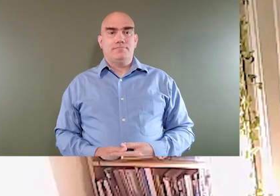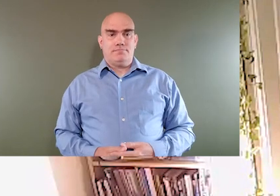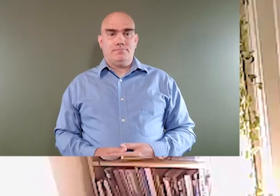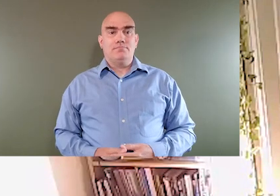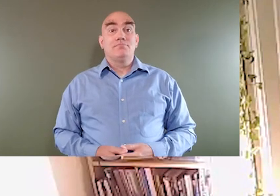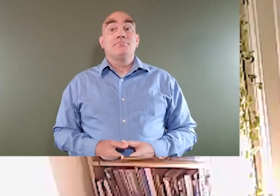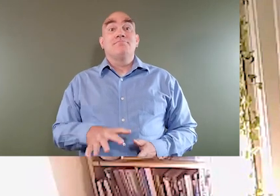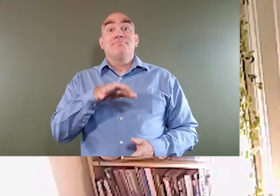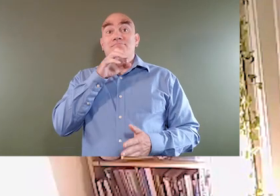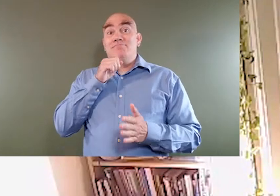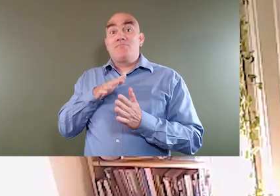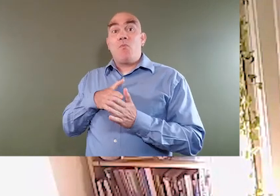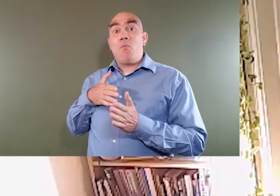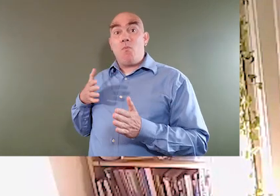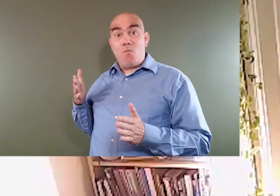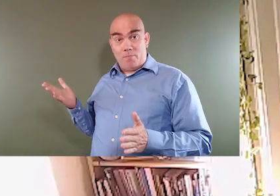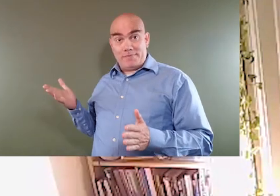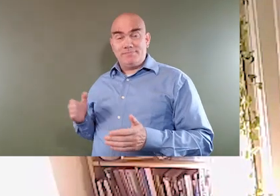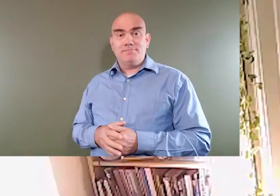Inhale to open the book.